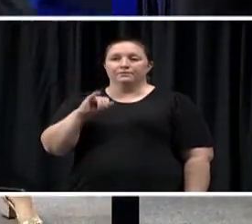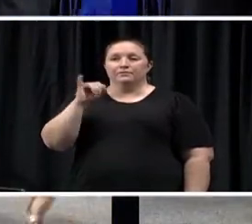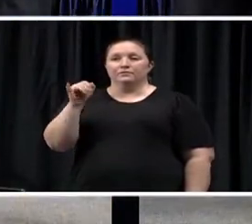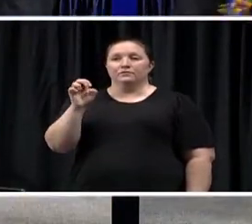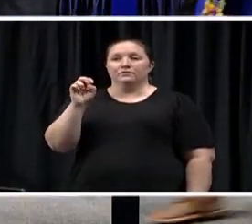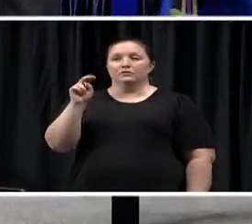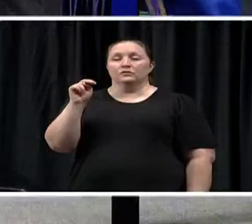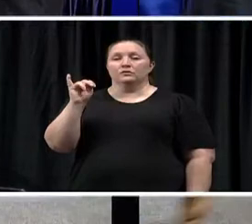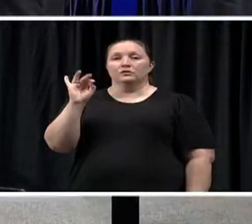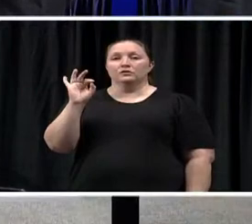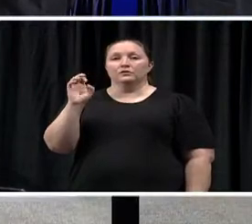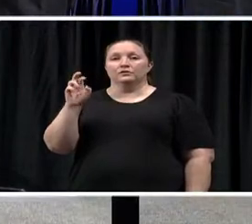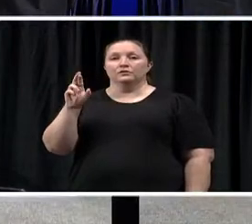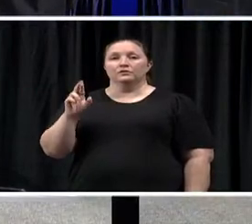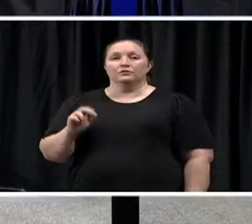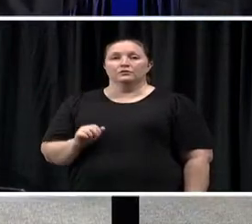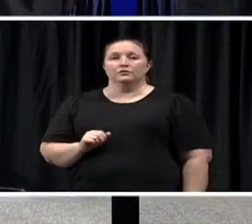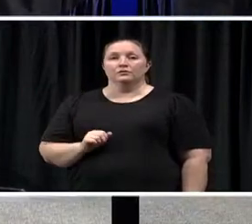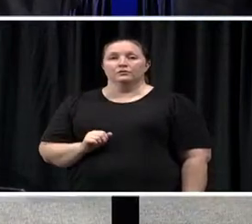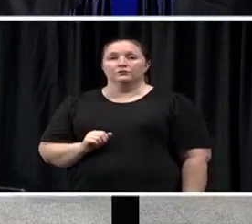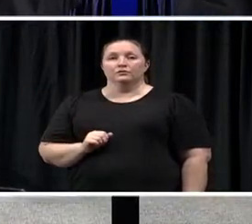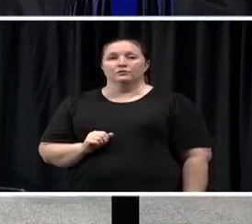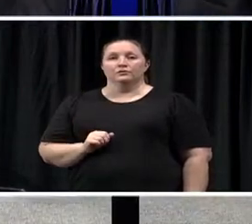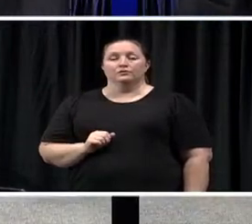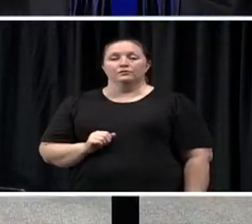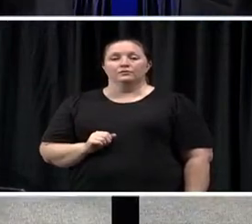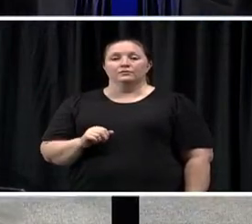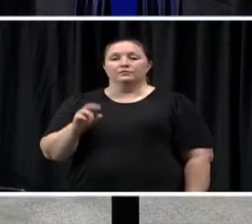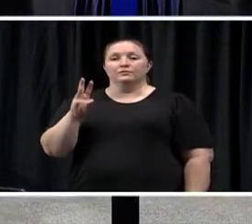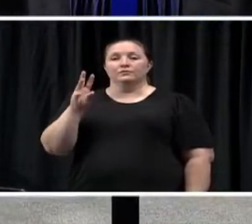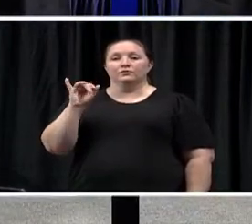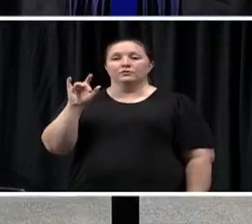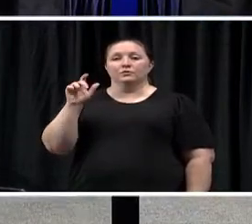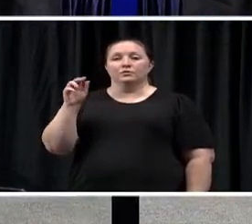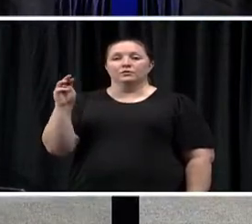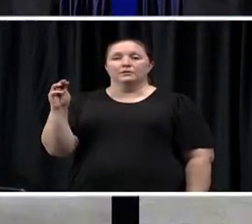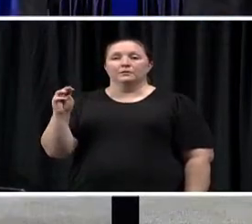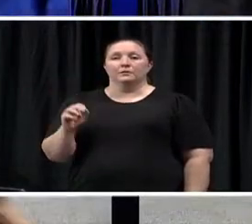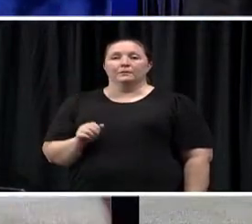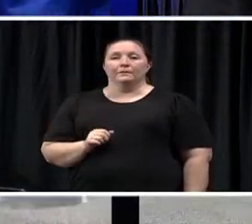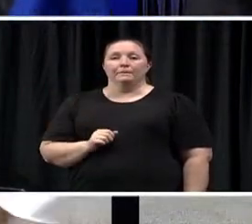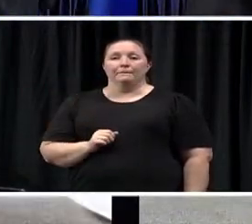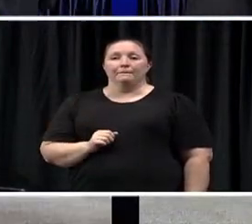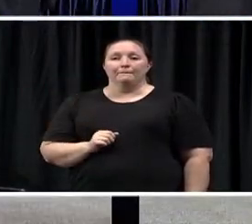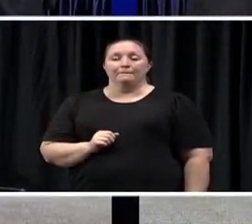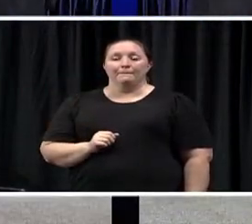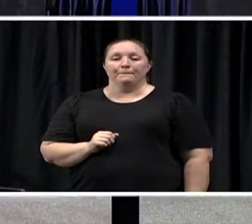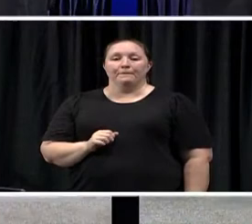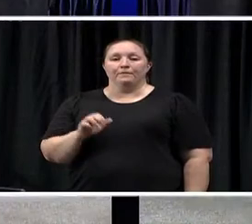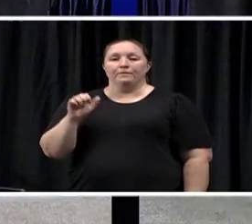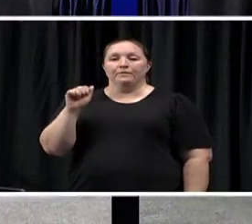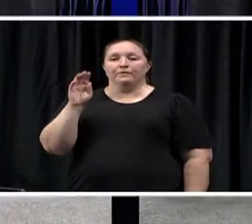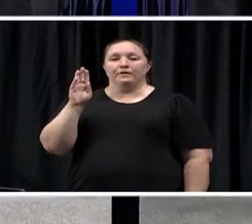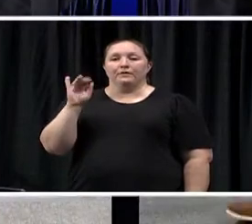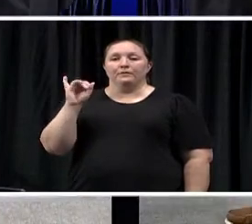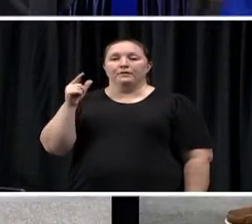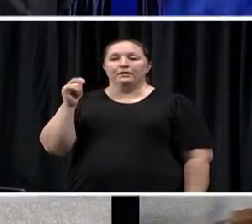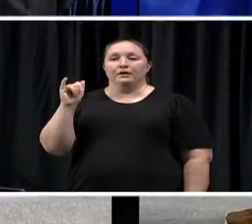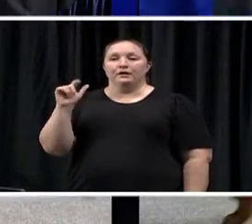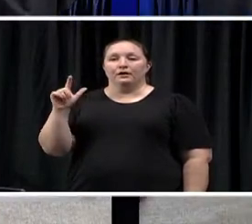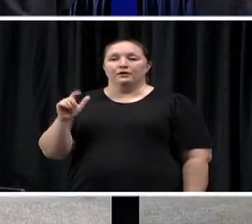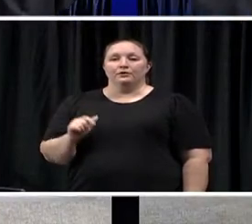Jennifer Rodriguez Tadeo. William Tyler Rogers. Abigail